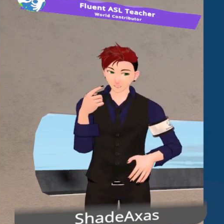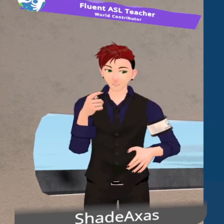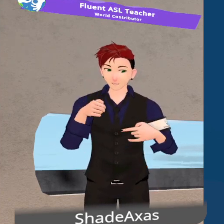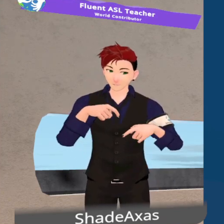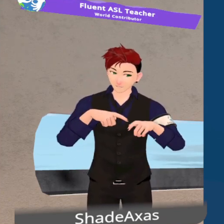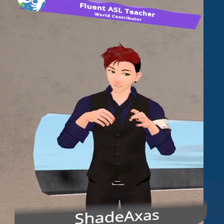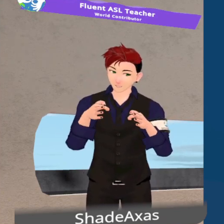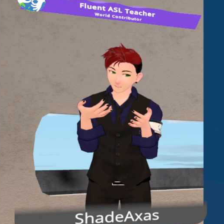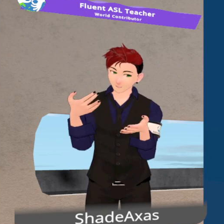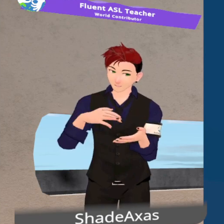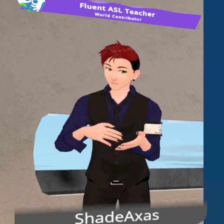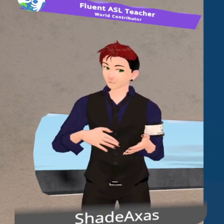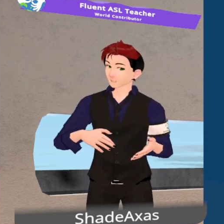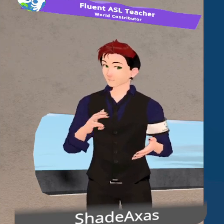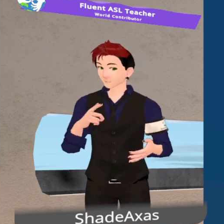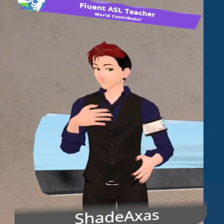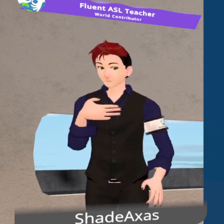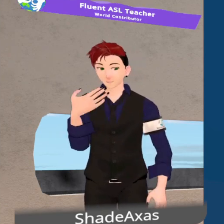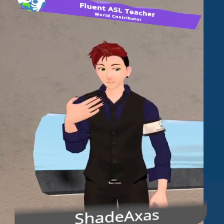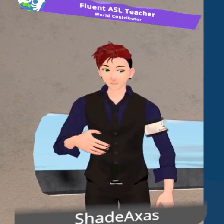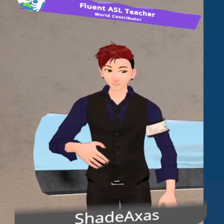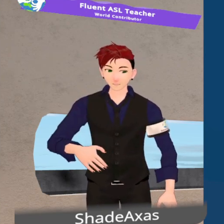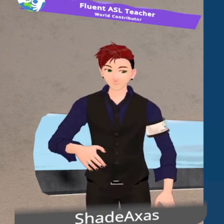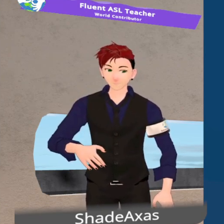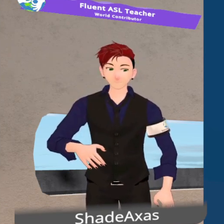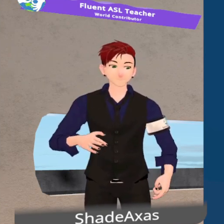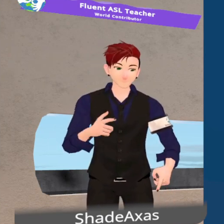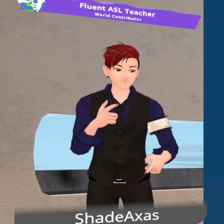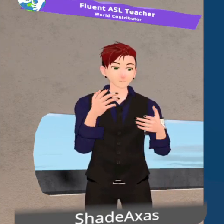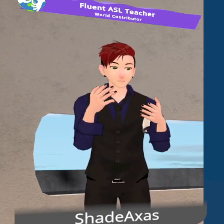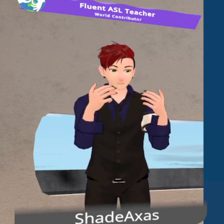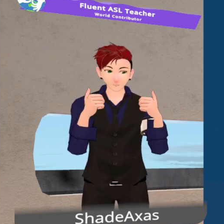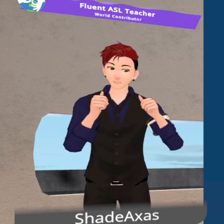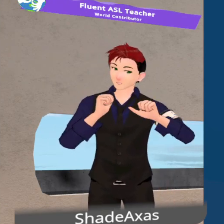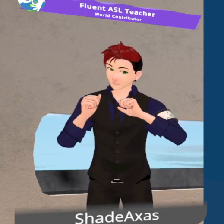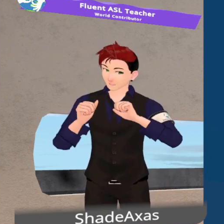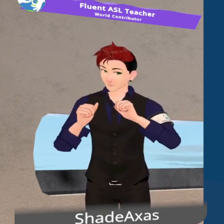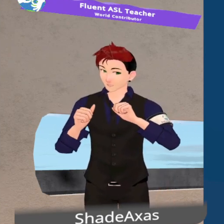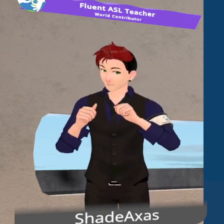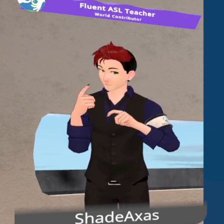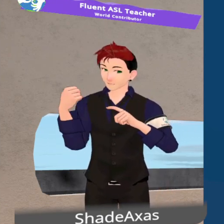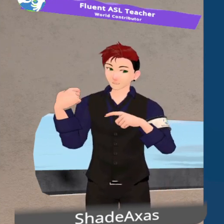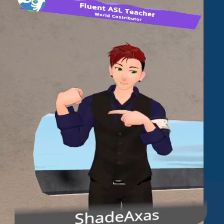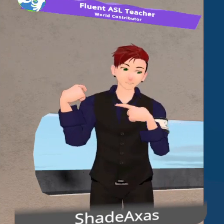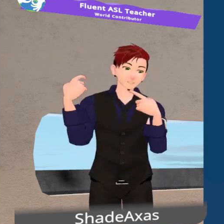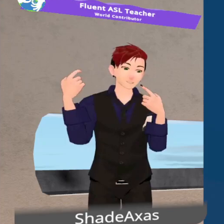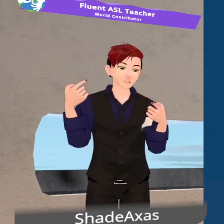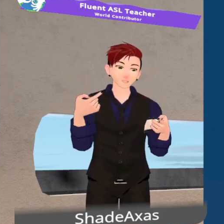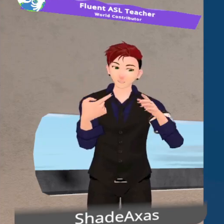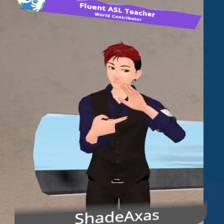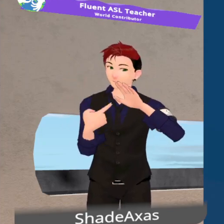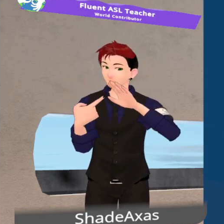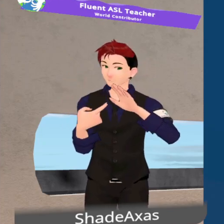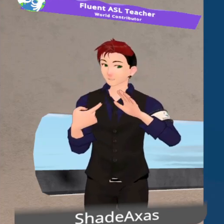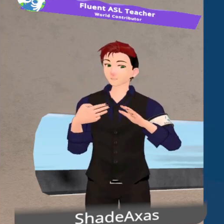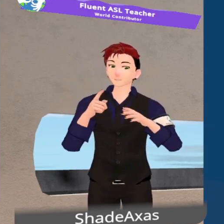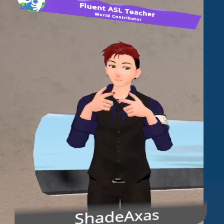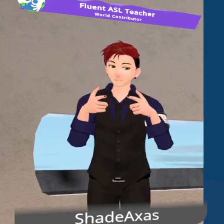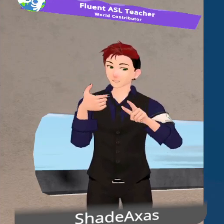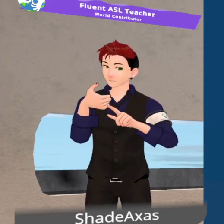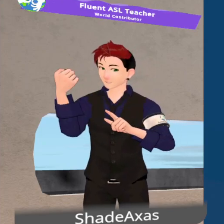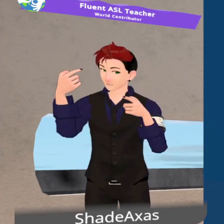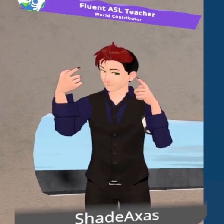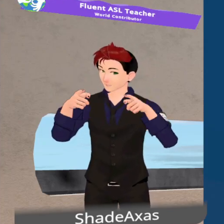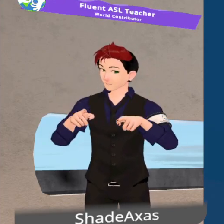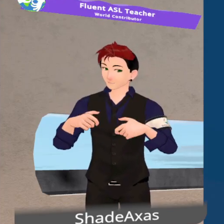say, hey, I don't understand, can you explain again, that they get mad. They want communication because of how isolated they've